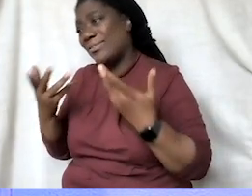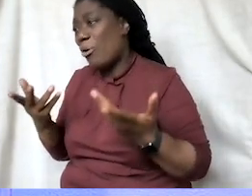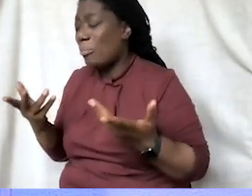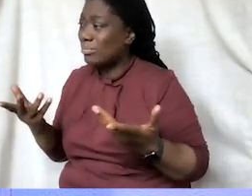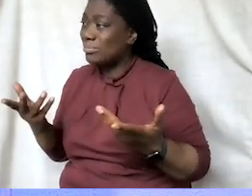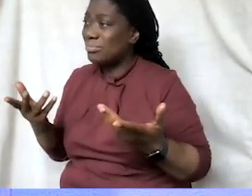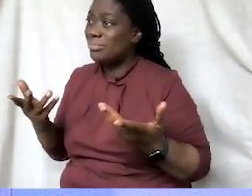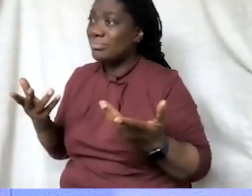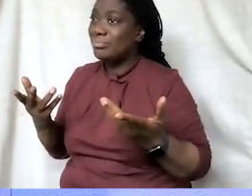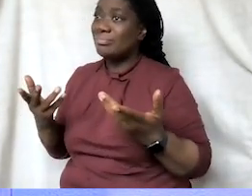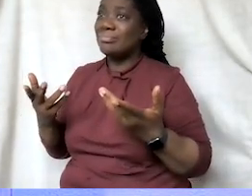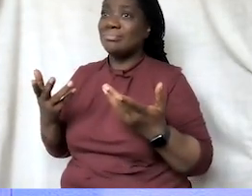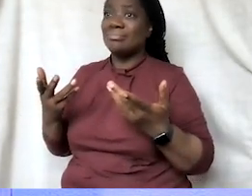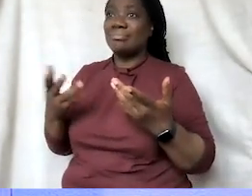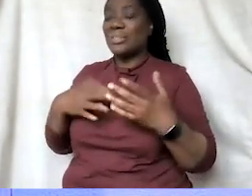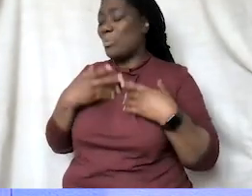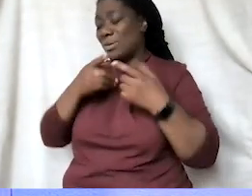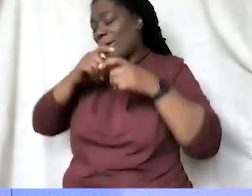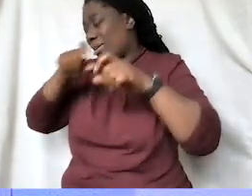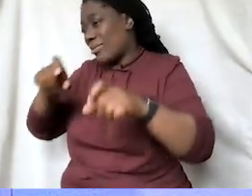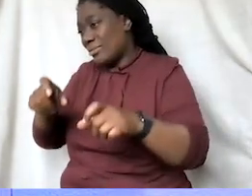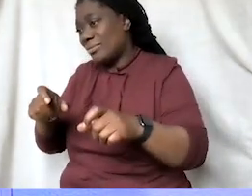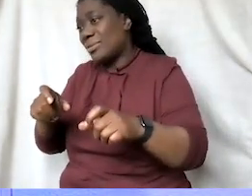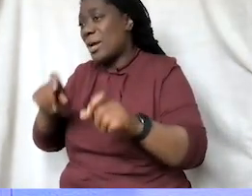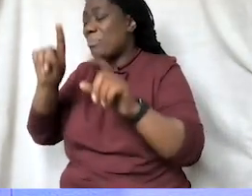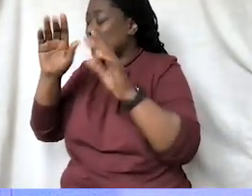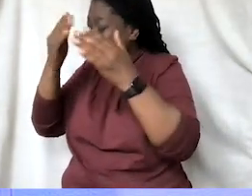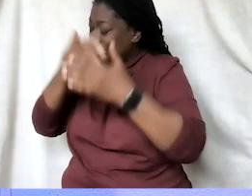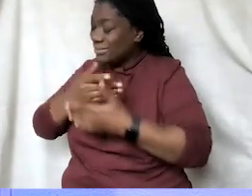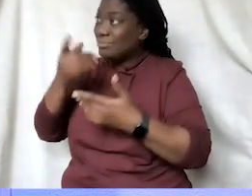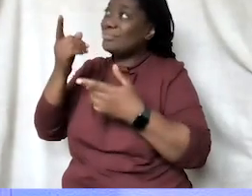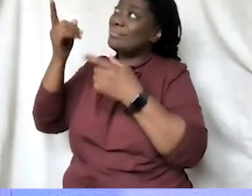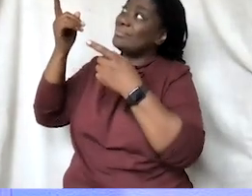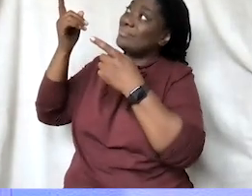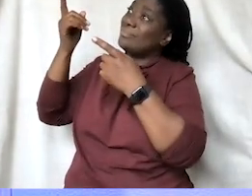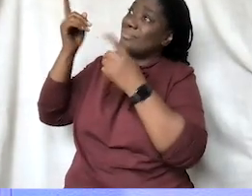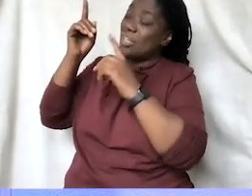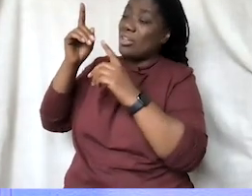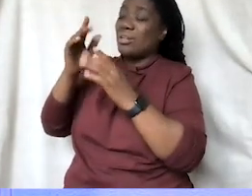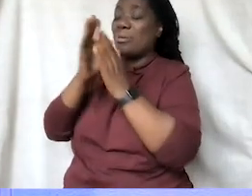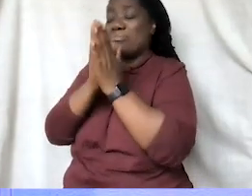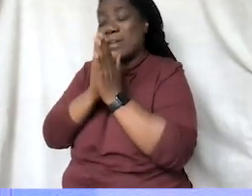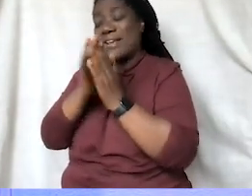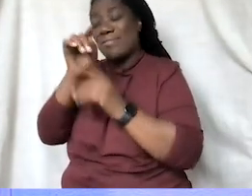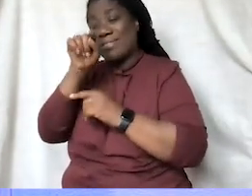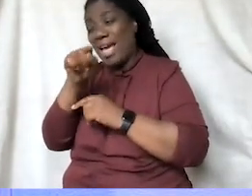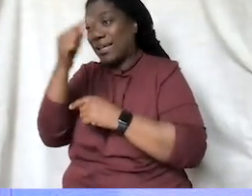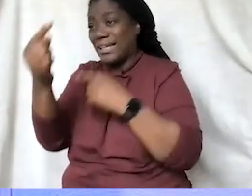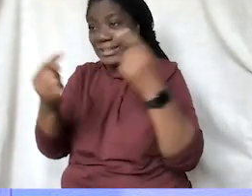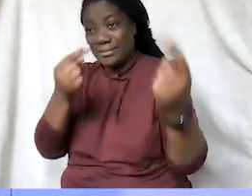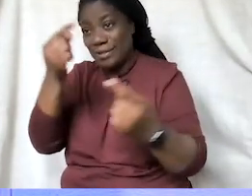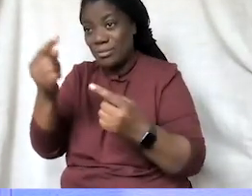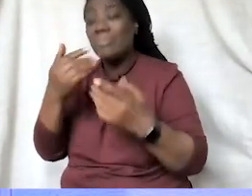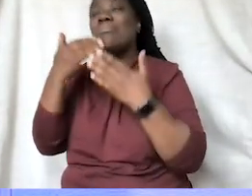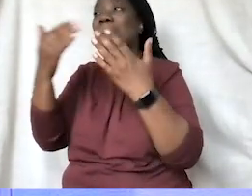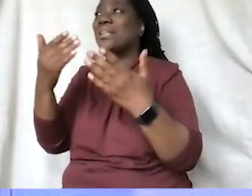of throwing in the towel. Tonight, oh God, I pray for that individual that you will